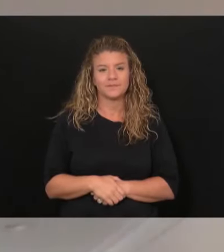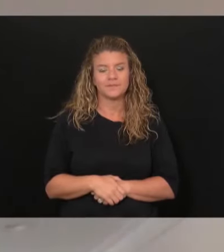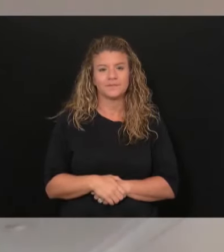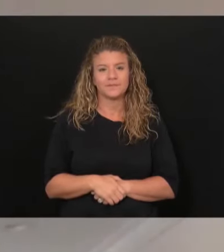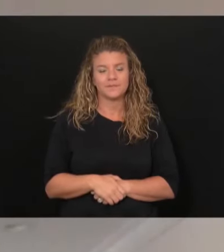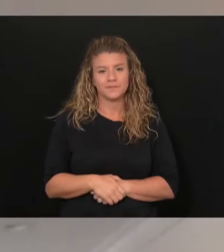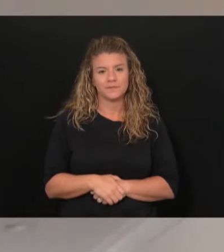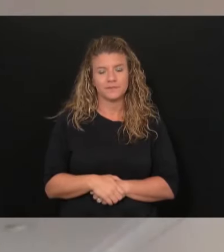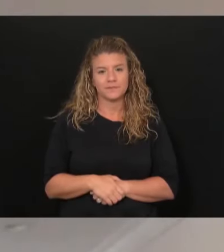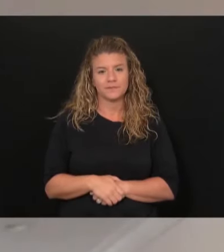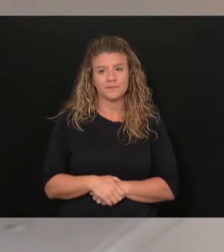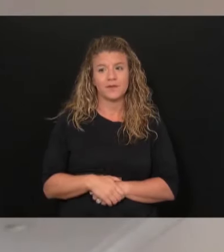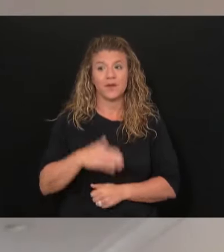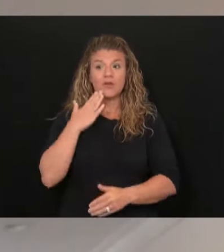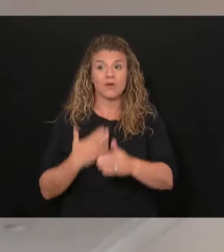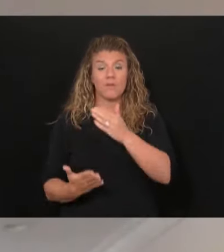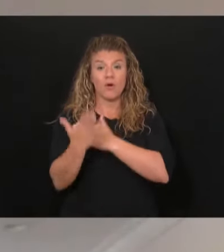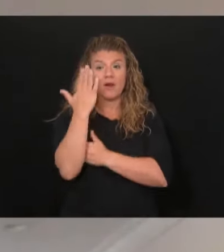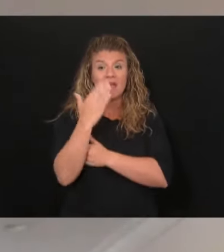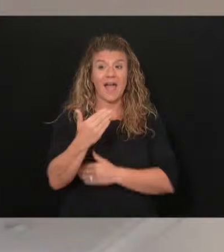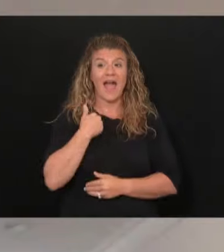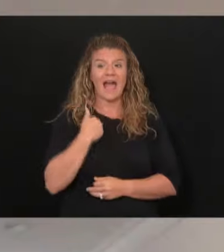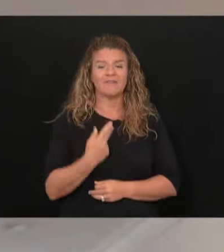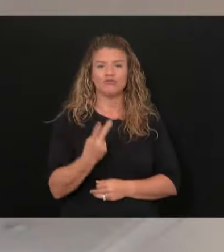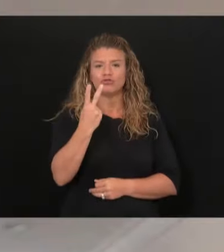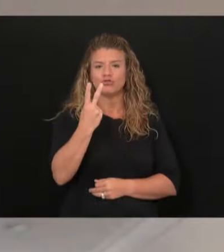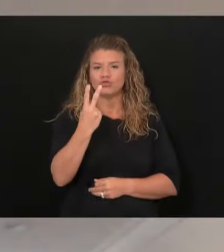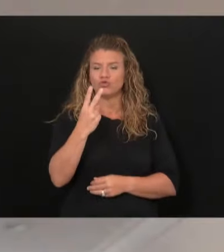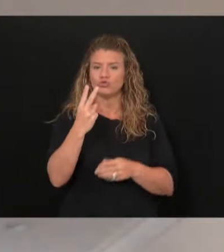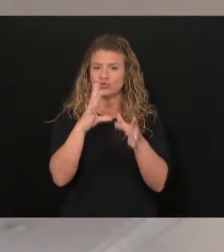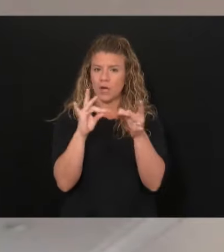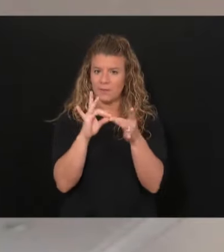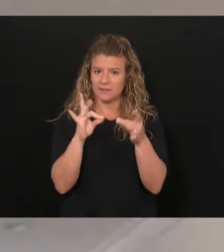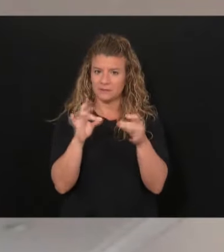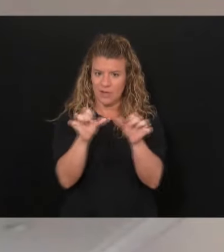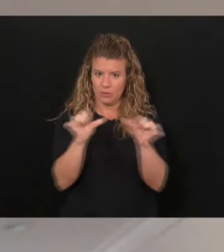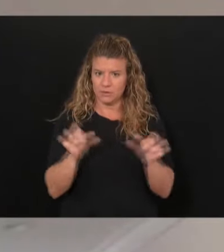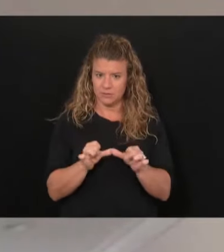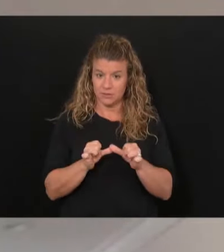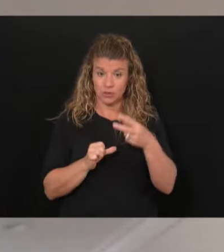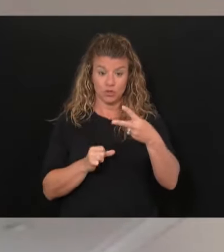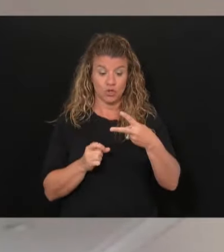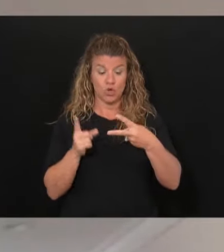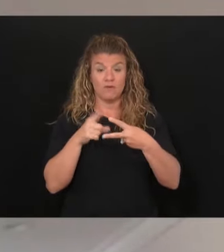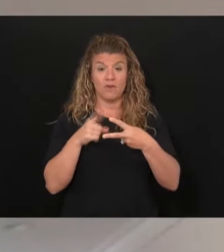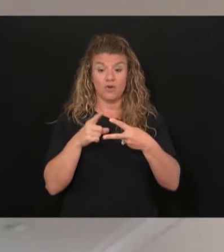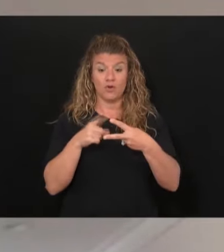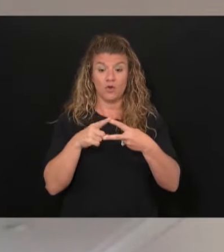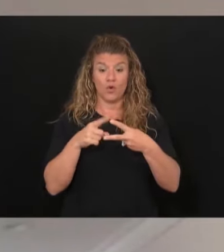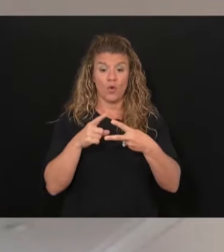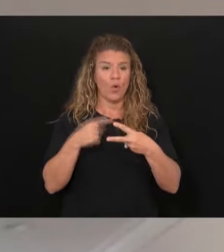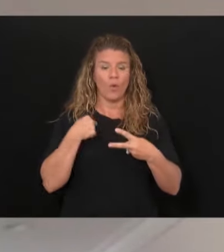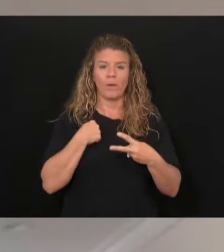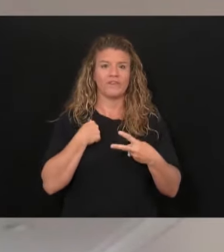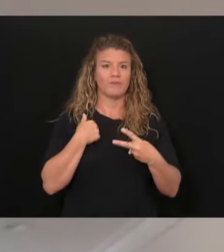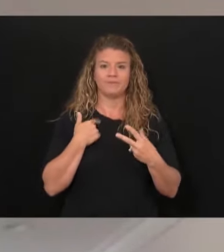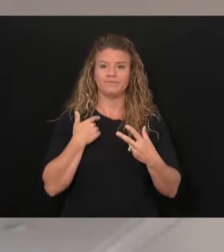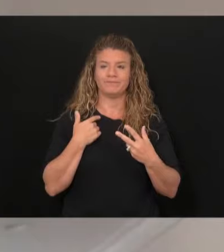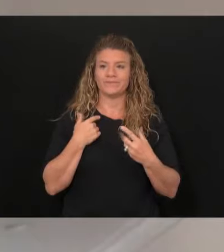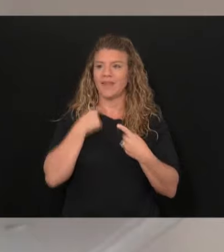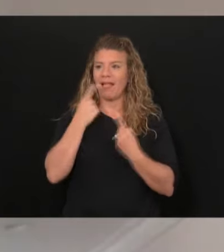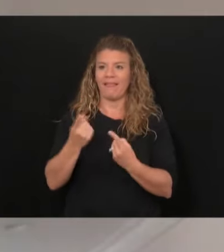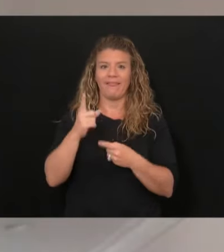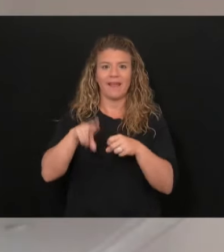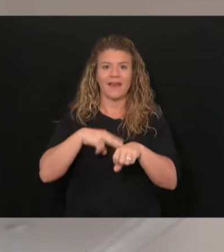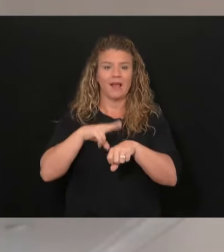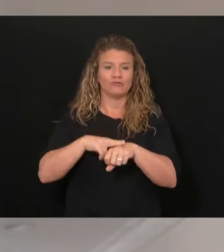to comment on 2 areas. First of all, we've all given shout outs to the National Guard and the amazing job